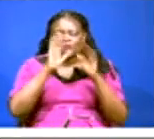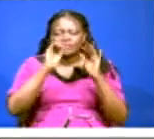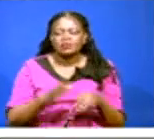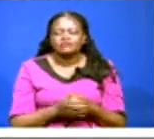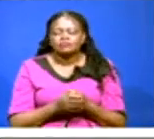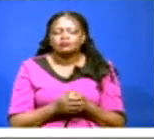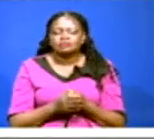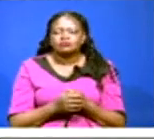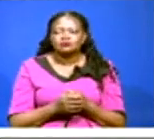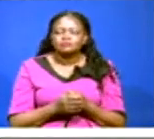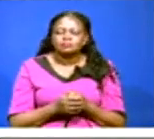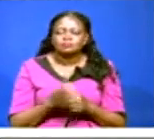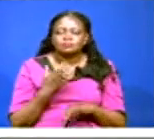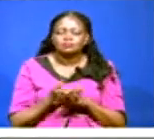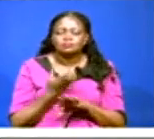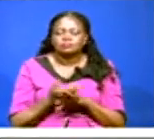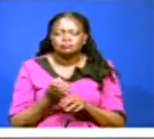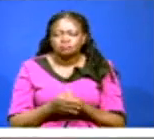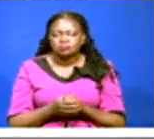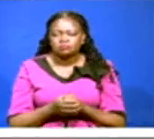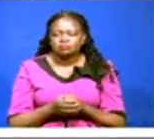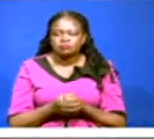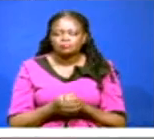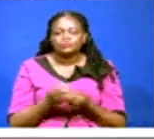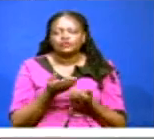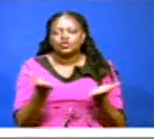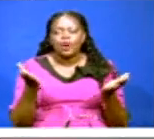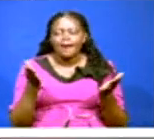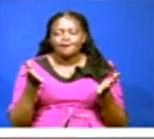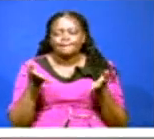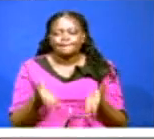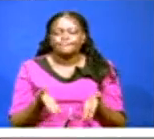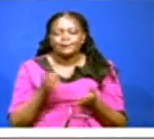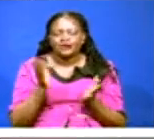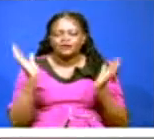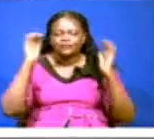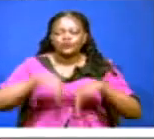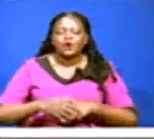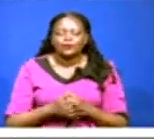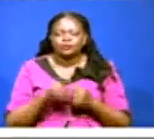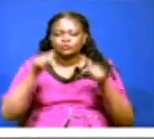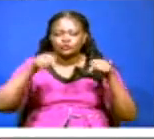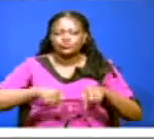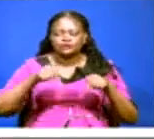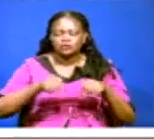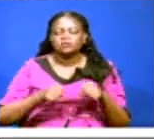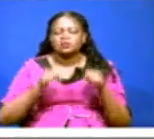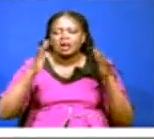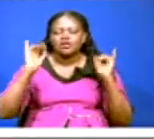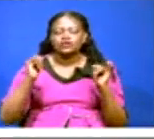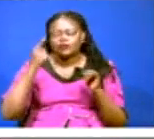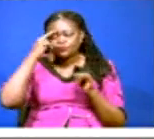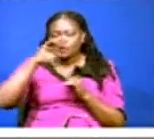sophistication or complexity. Your presence in this forum today is great news for